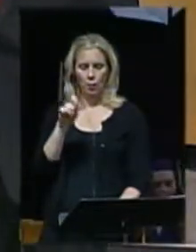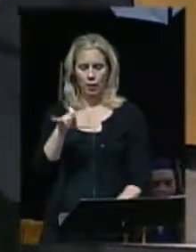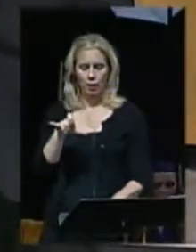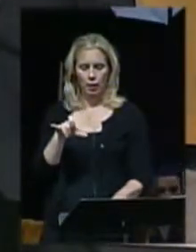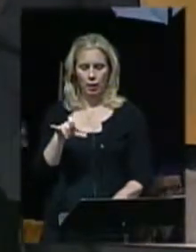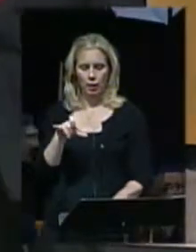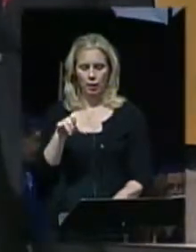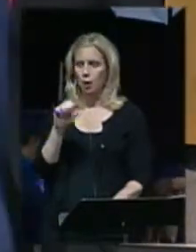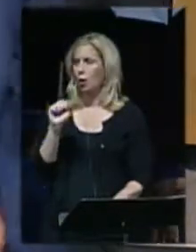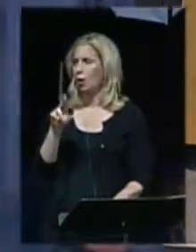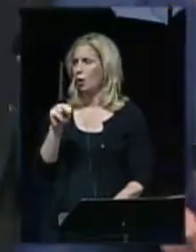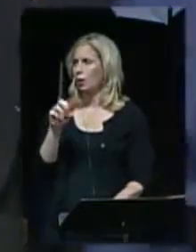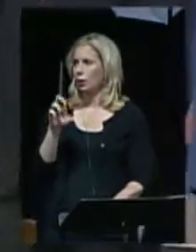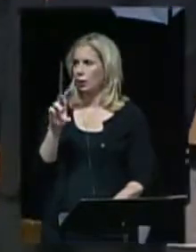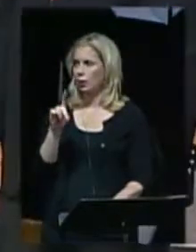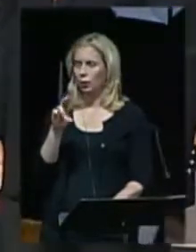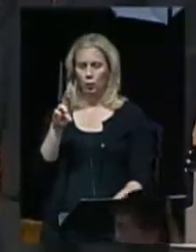Arnold Rodriguez.